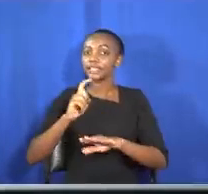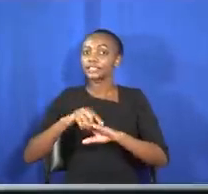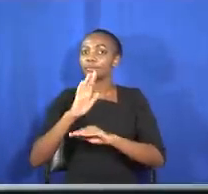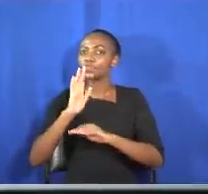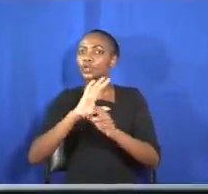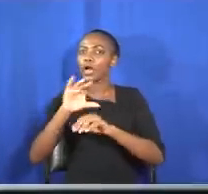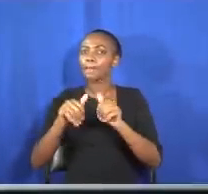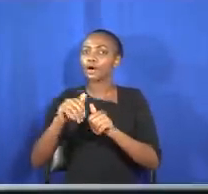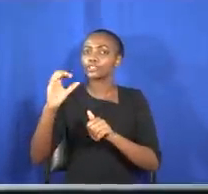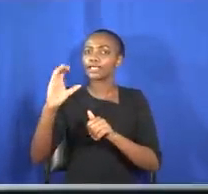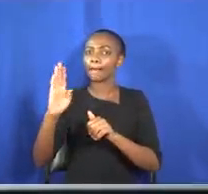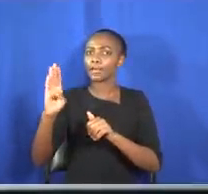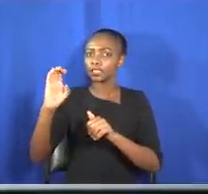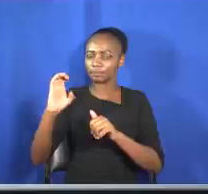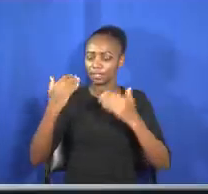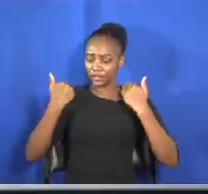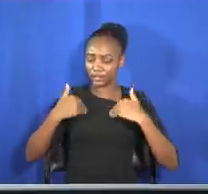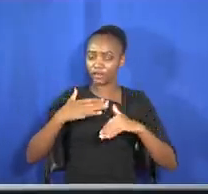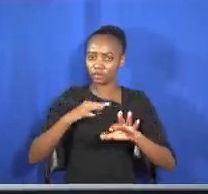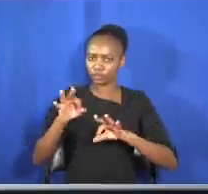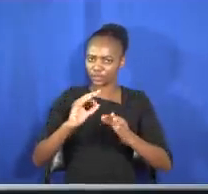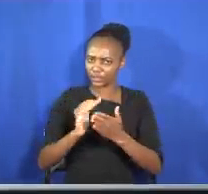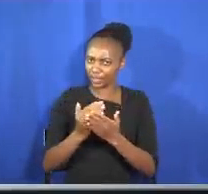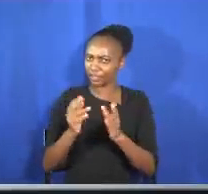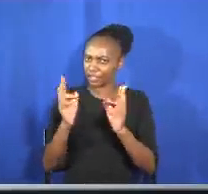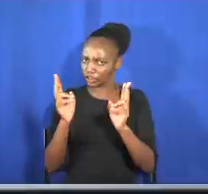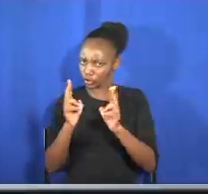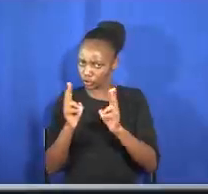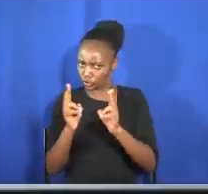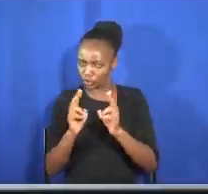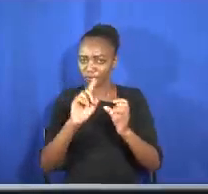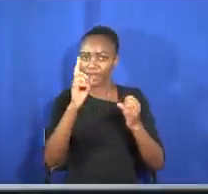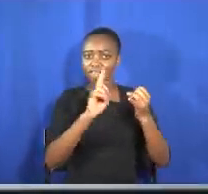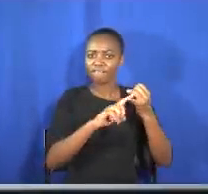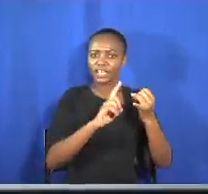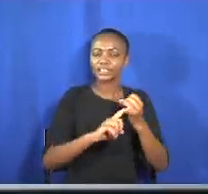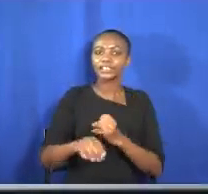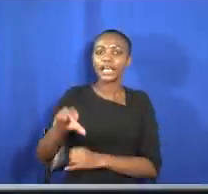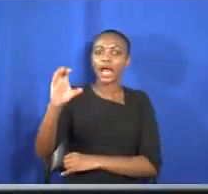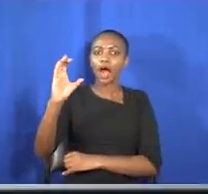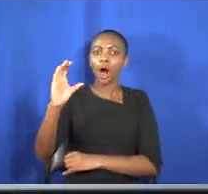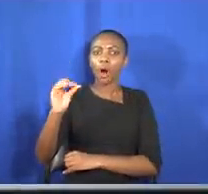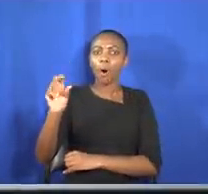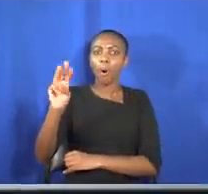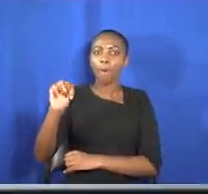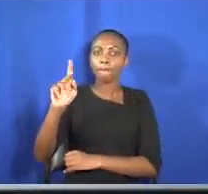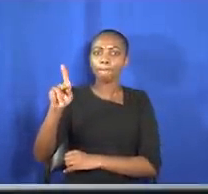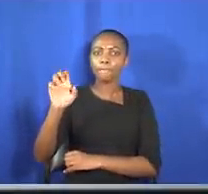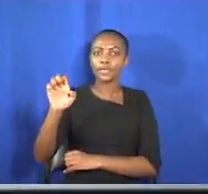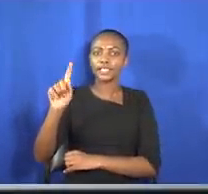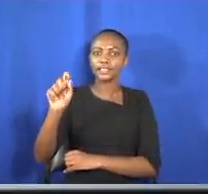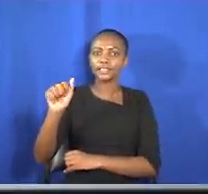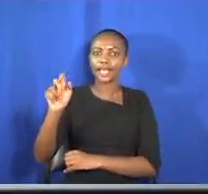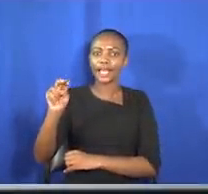Now, when you talk about CBC, there are certain concepts that I want you to get. The first concept is competency. What is